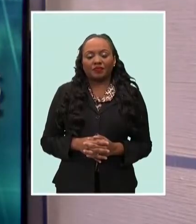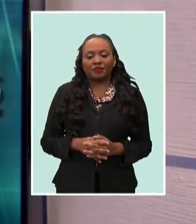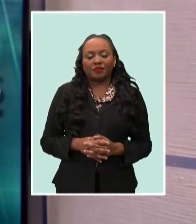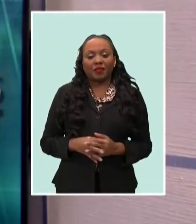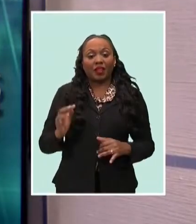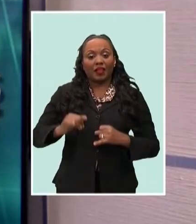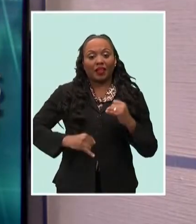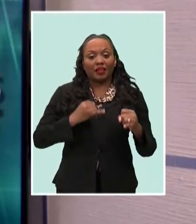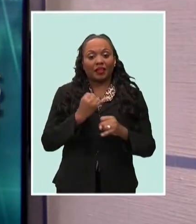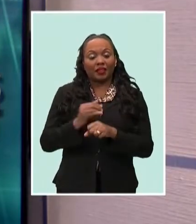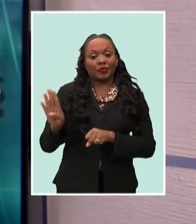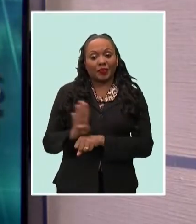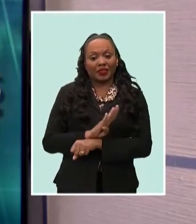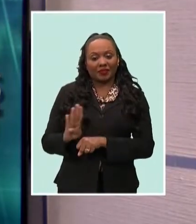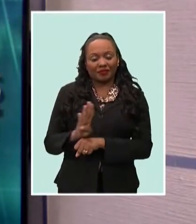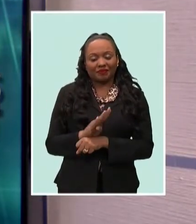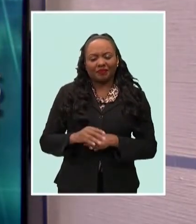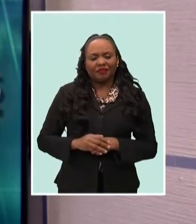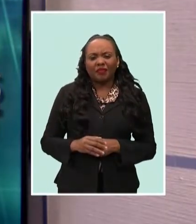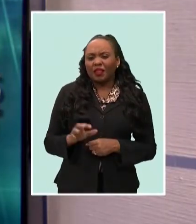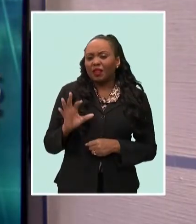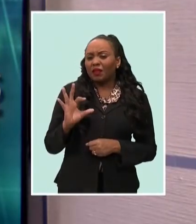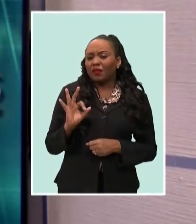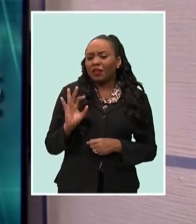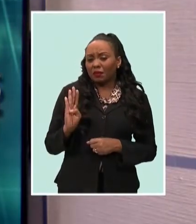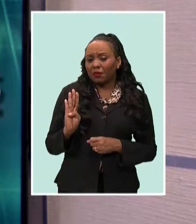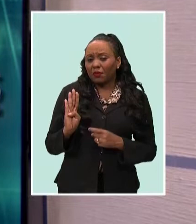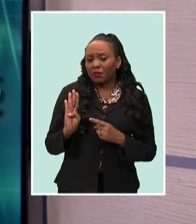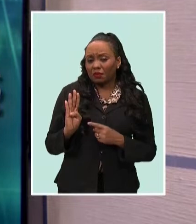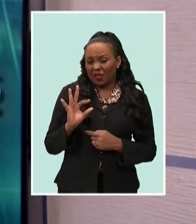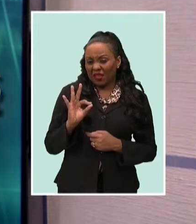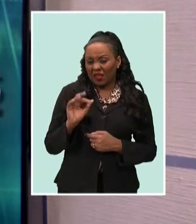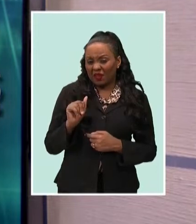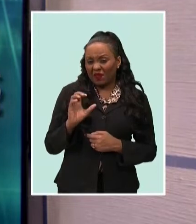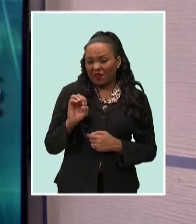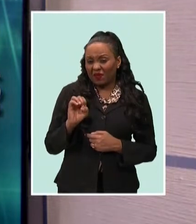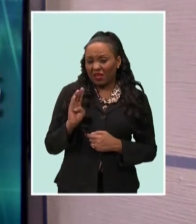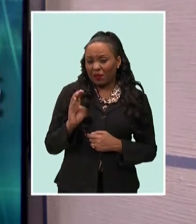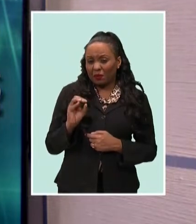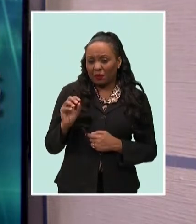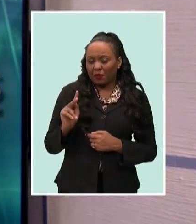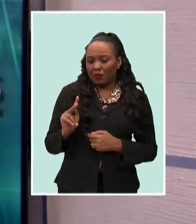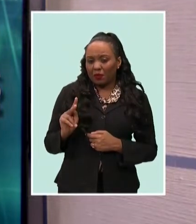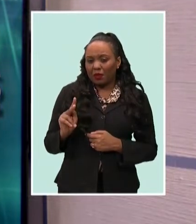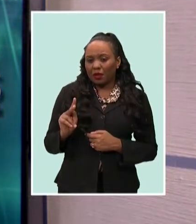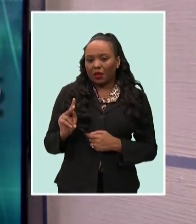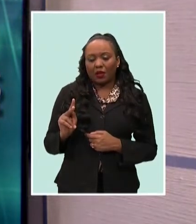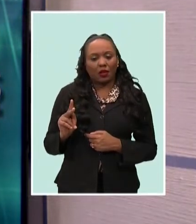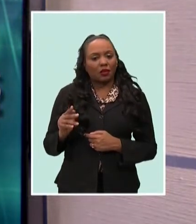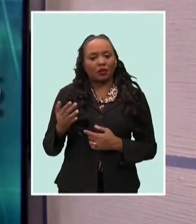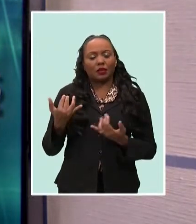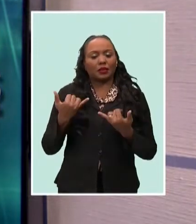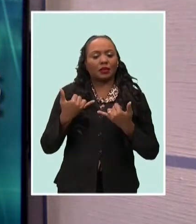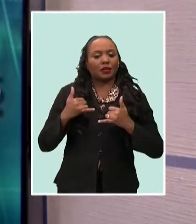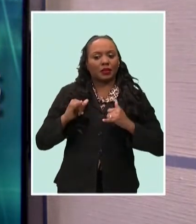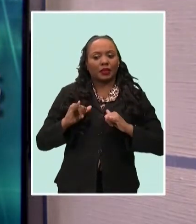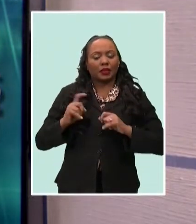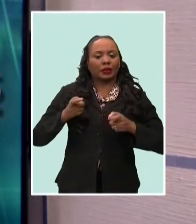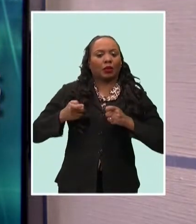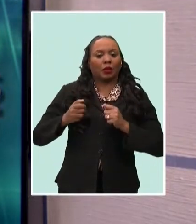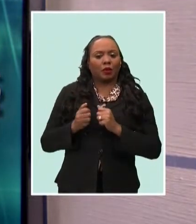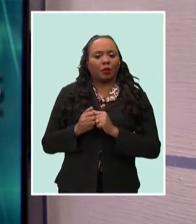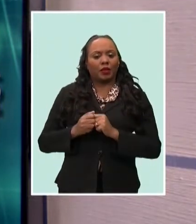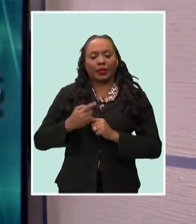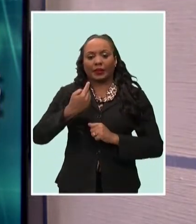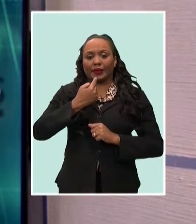And in international business, social media giant Facebook is still reeling from what is believed to be the most serious